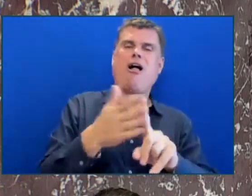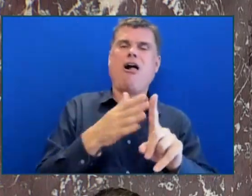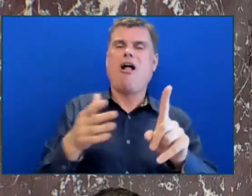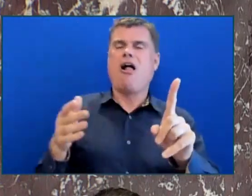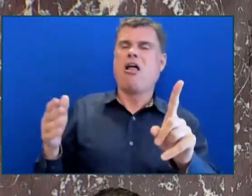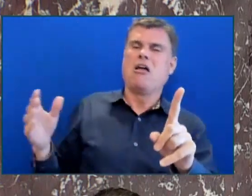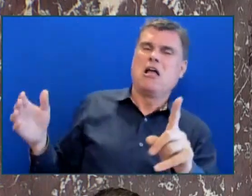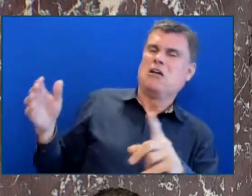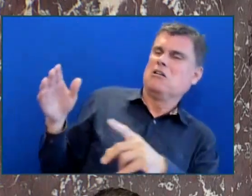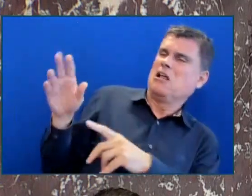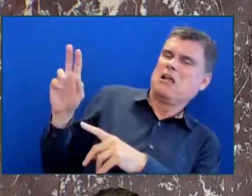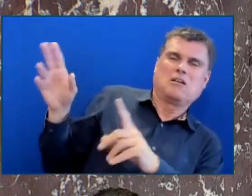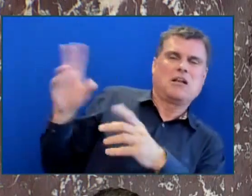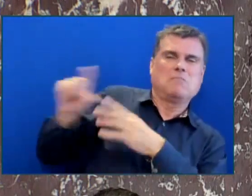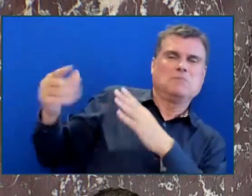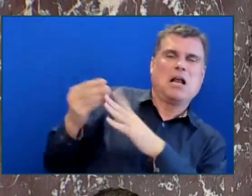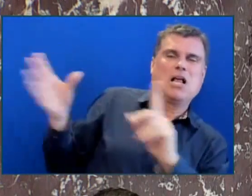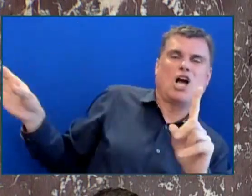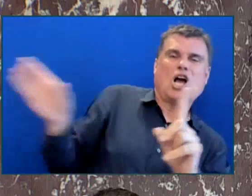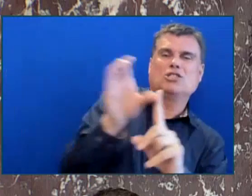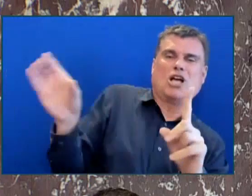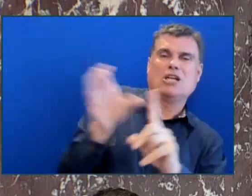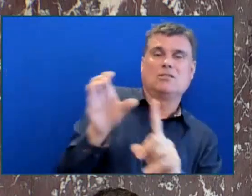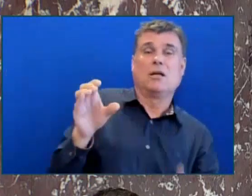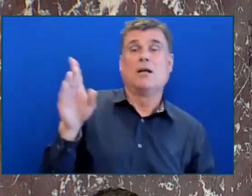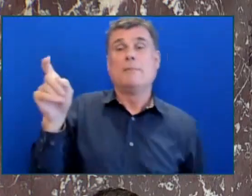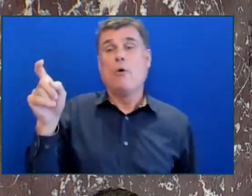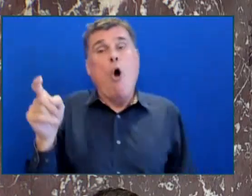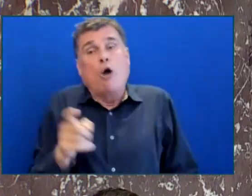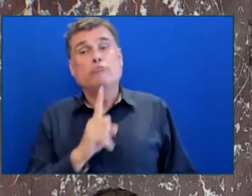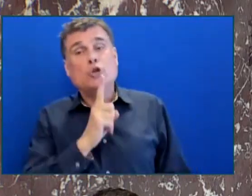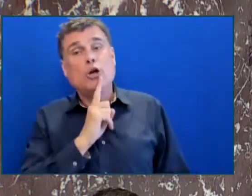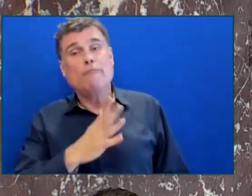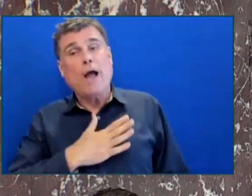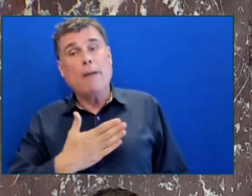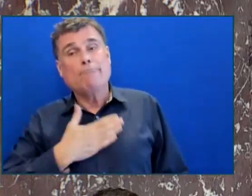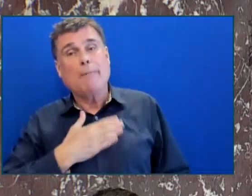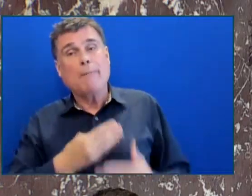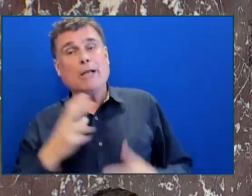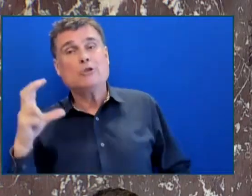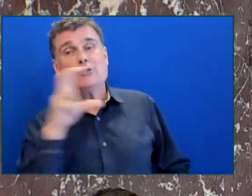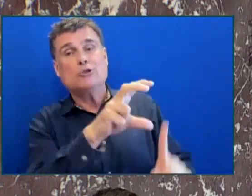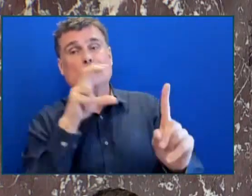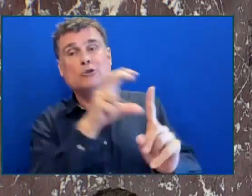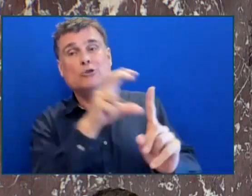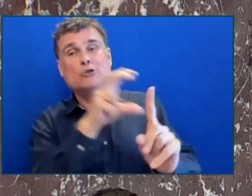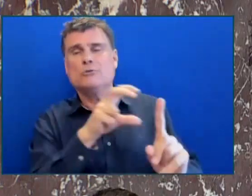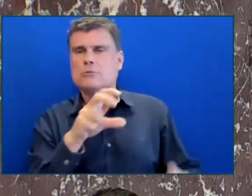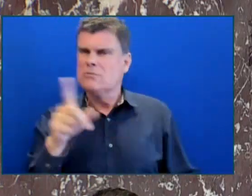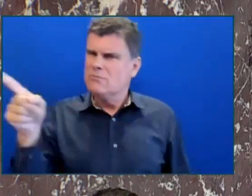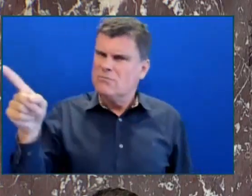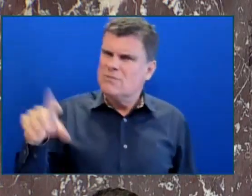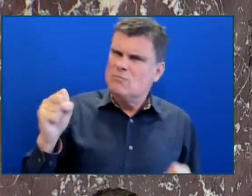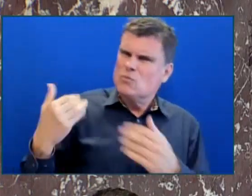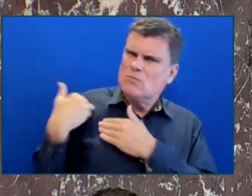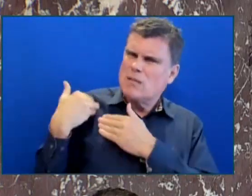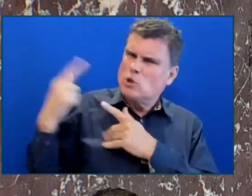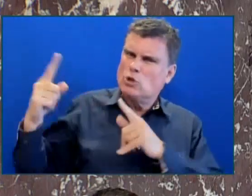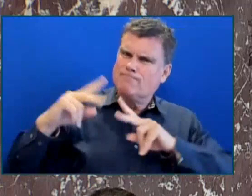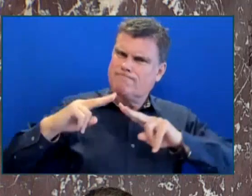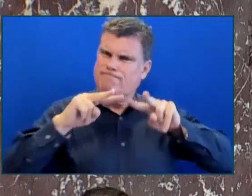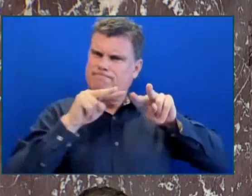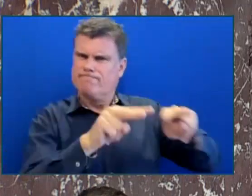again, when will there be any accountability for this Premier's role in BC housing scandal, and when will there be actual